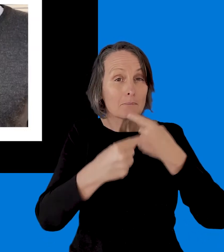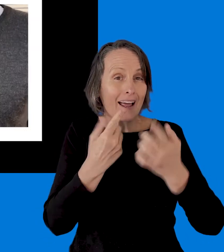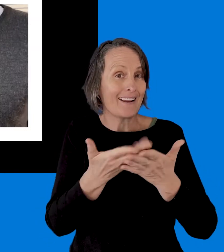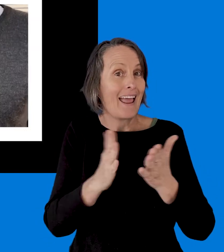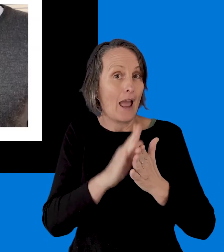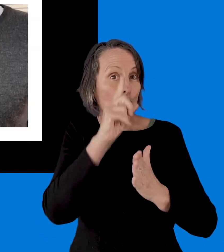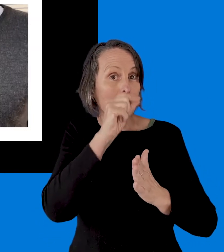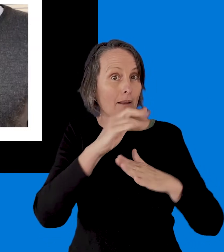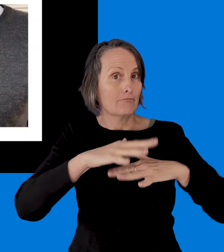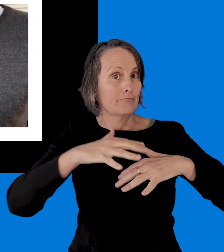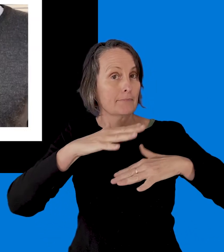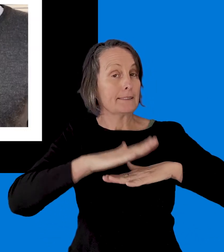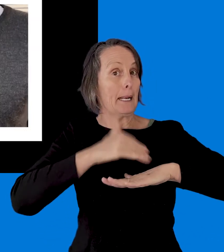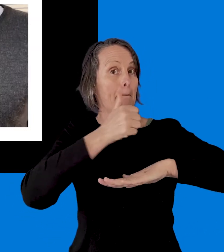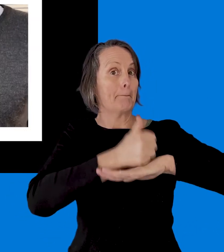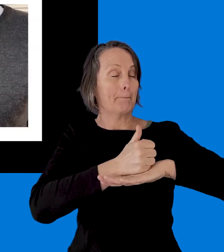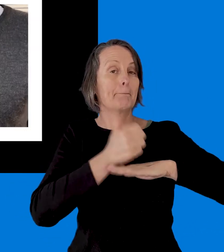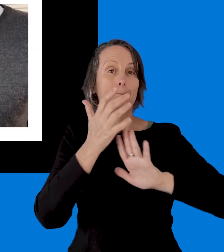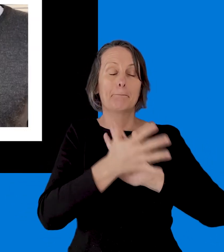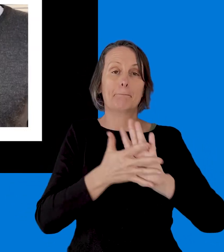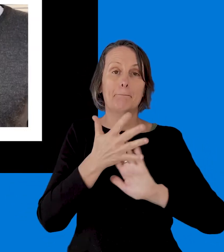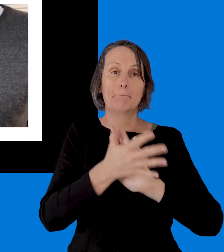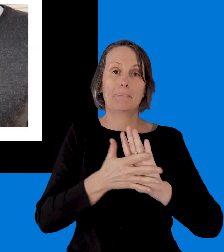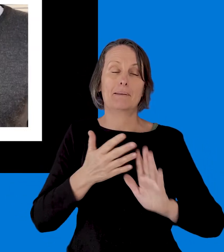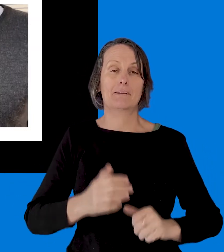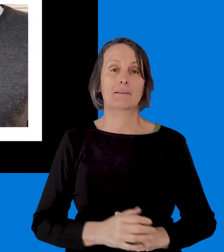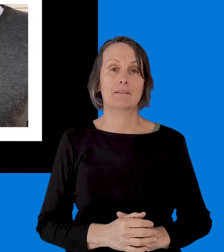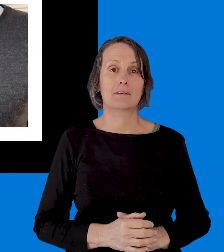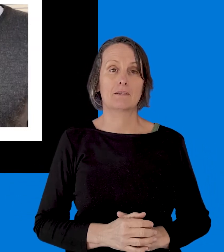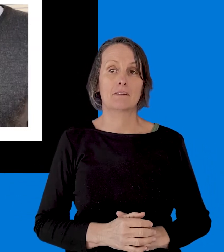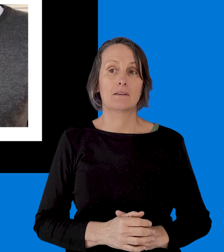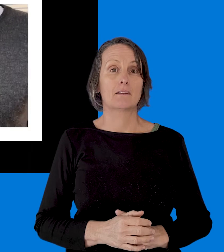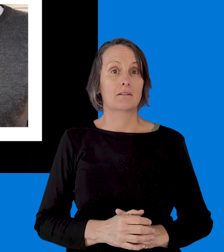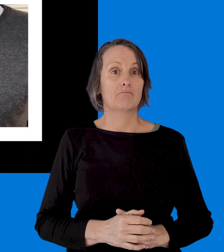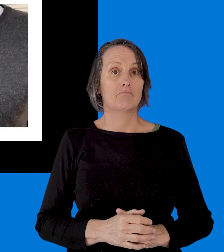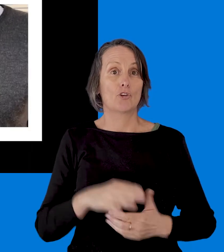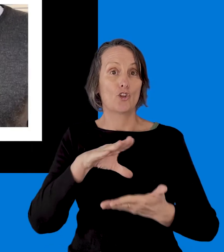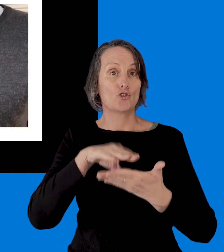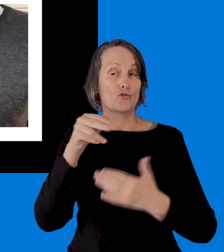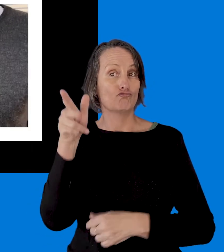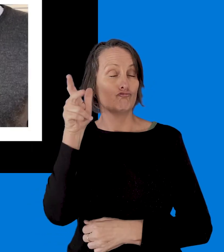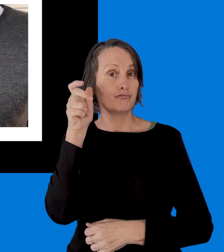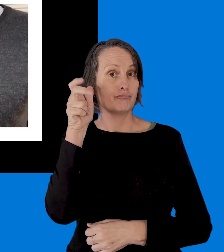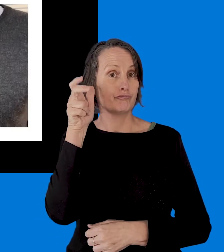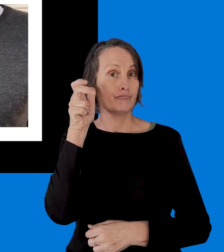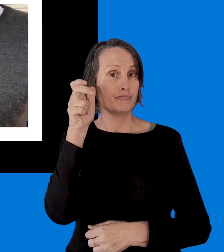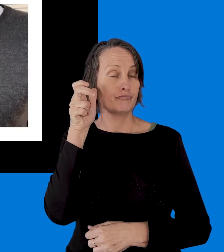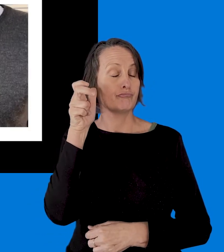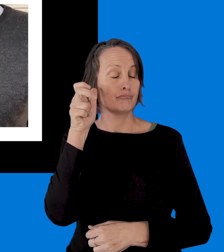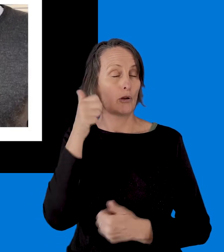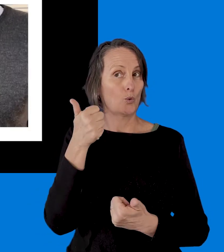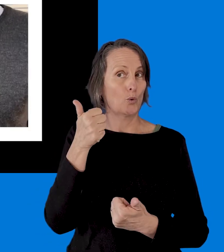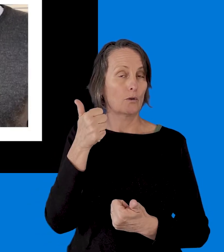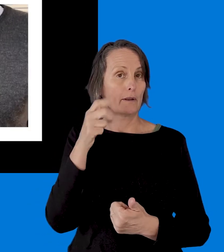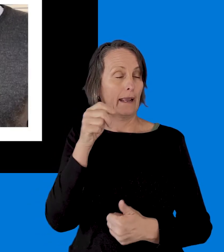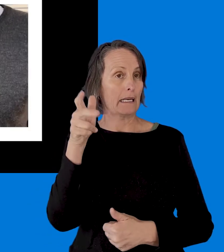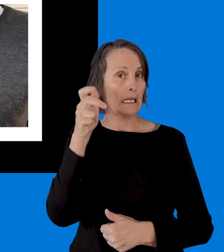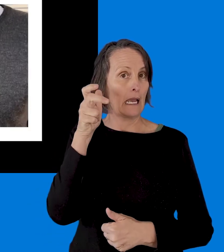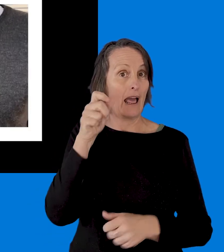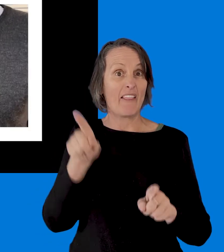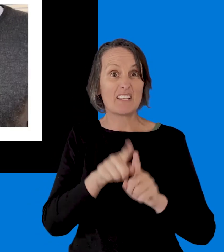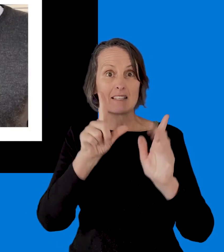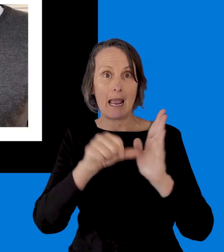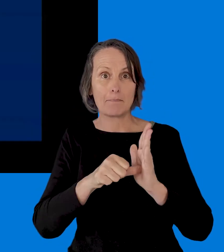have audio that's transmitted to the students, which is very helpful for them, and then also from the same device generate